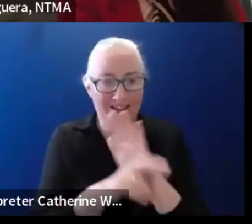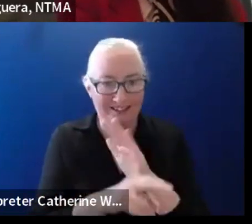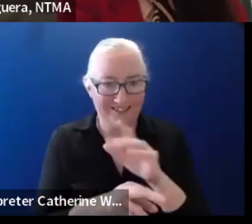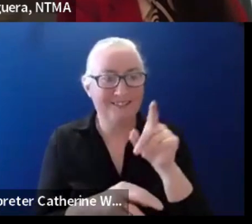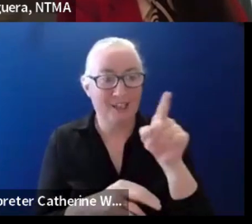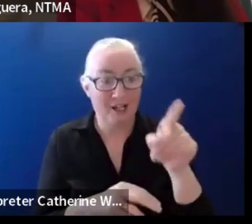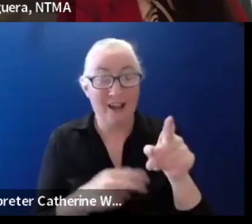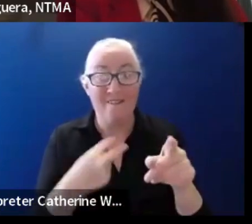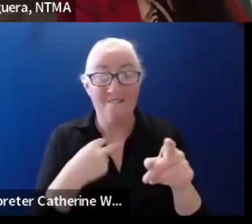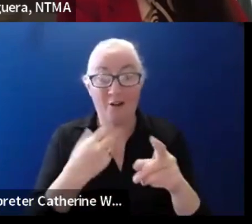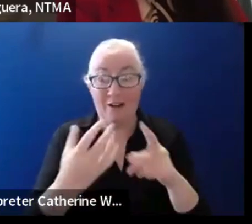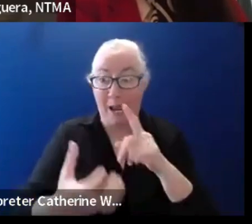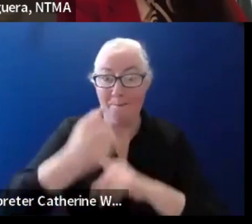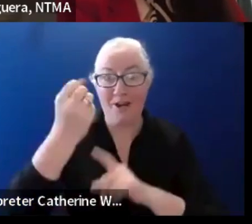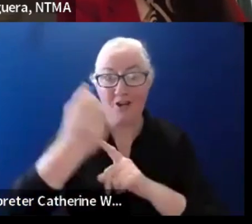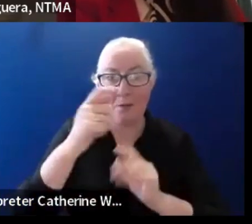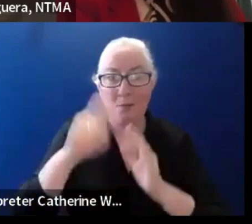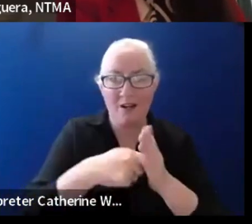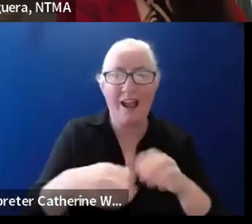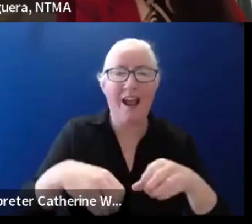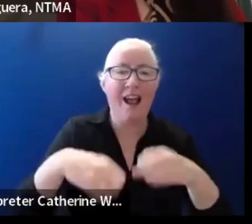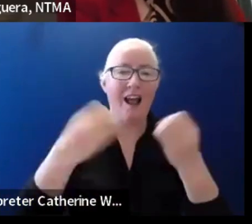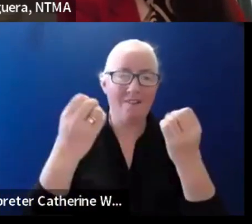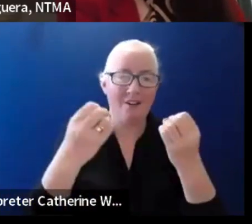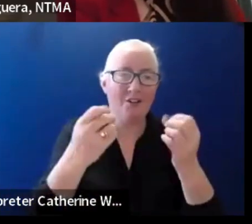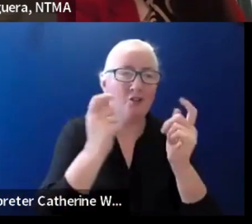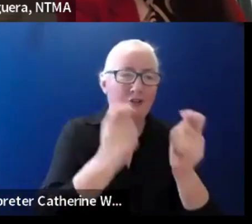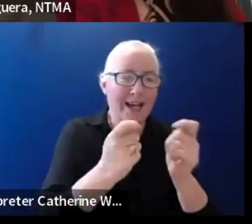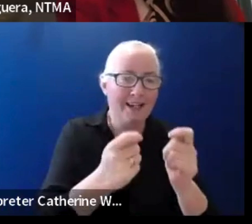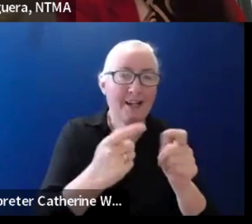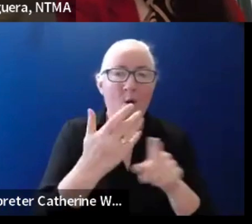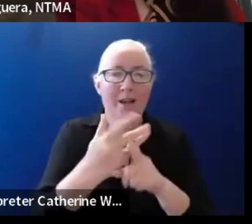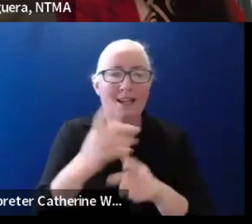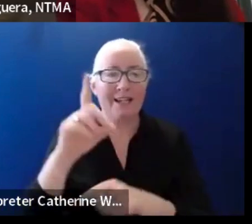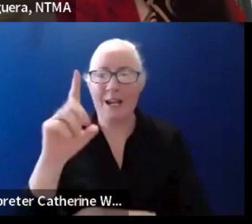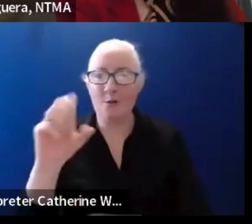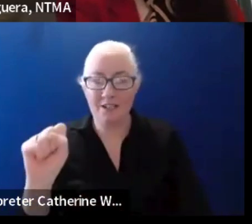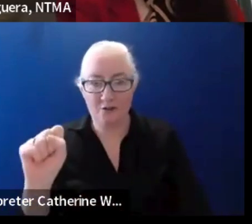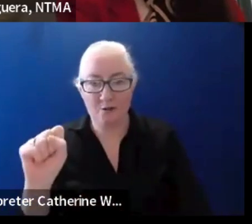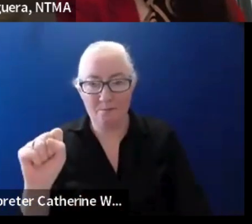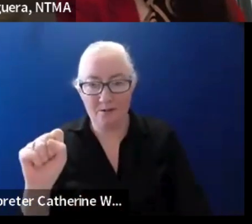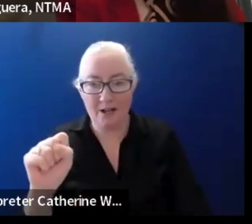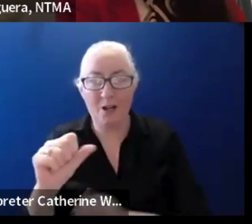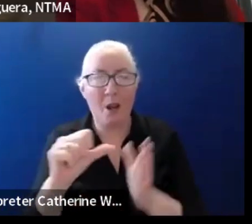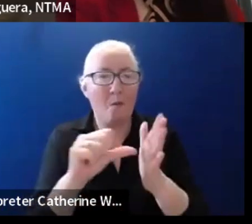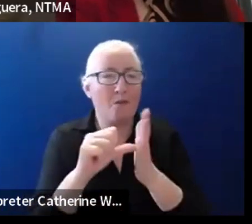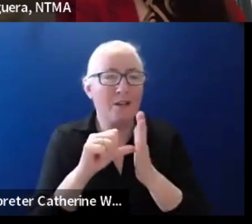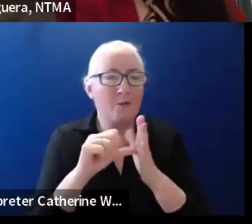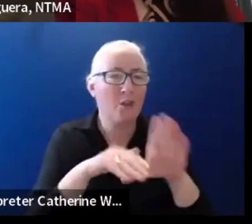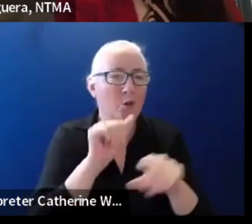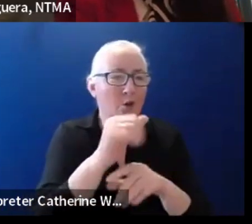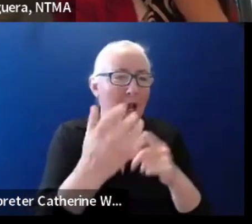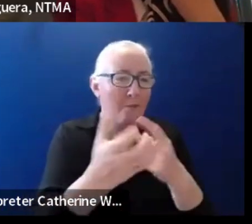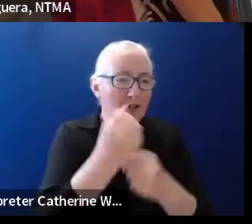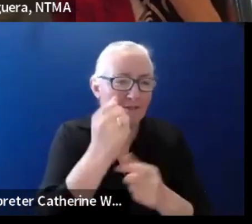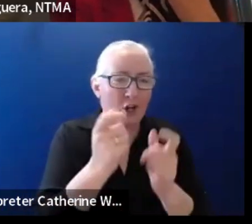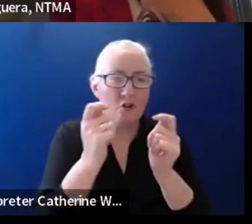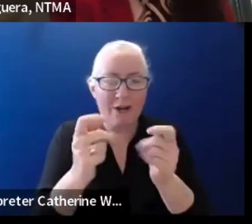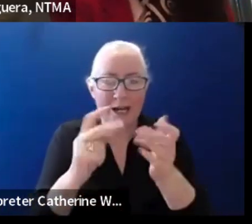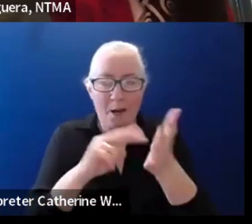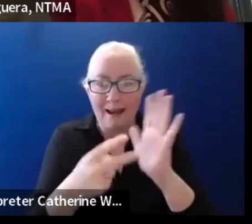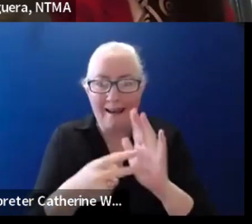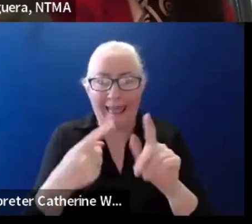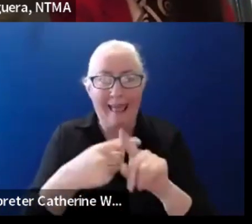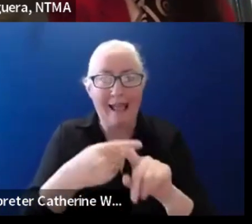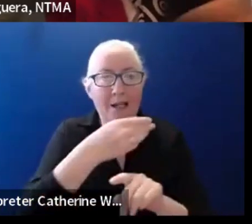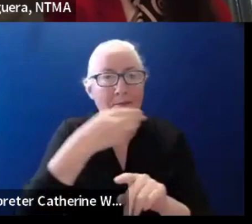very ambitious project, which offered training and job opportunities for people with Down syndrome. They were impressed with the clear objectives, training plan and commitment